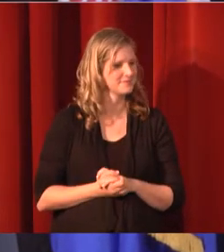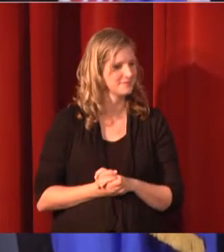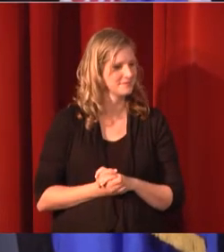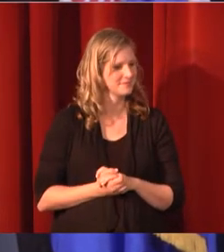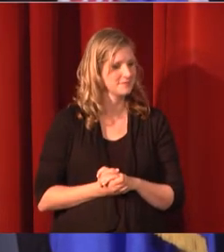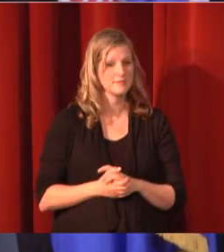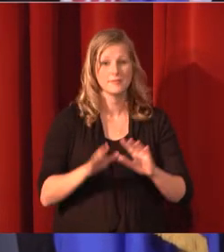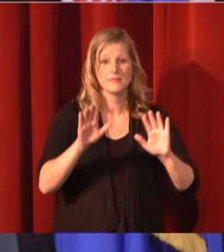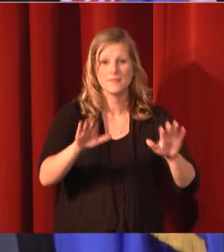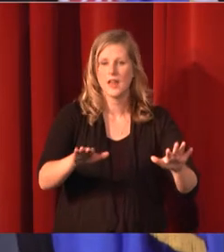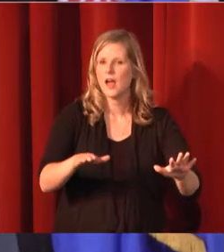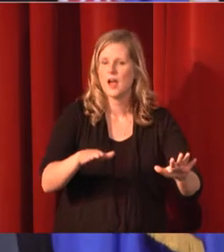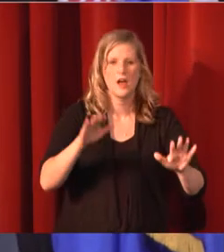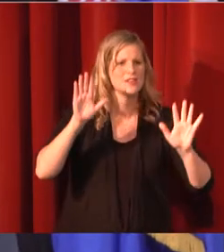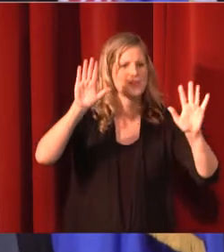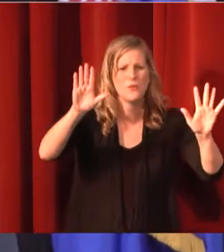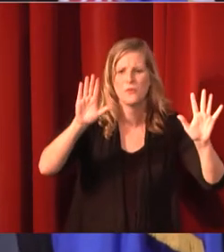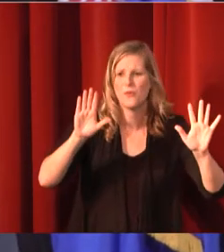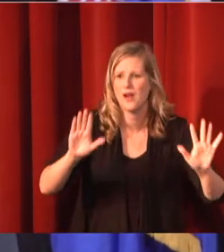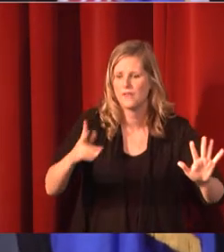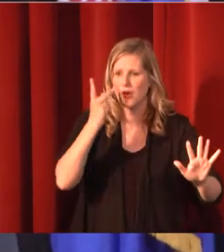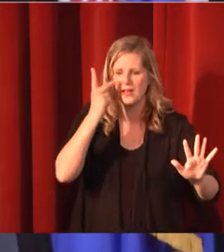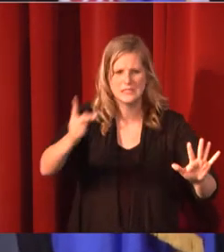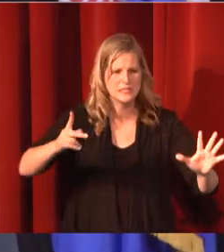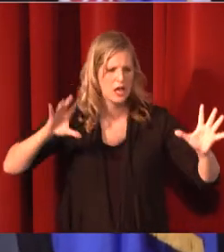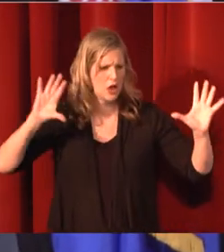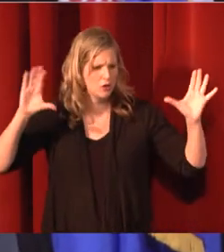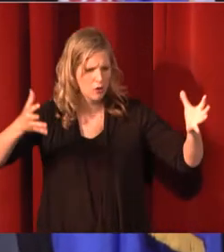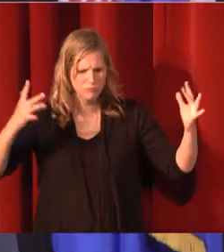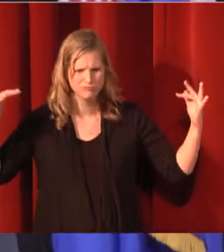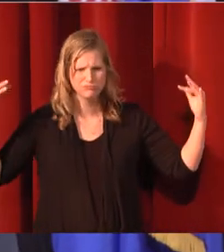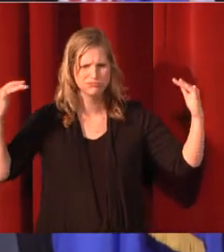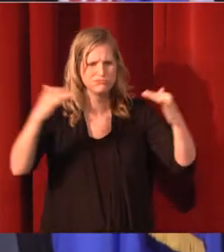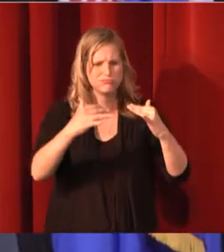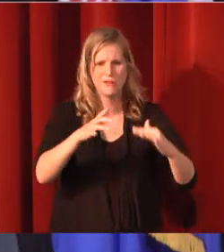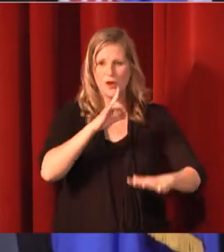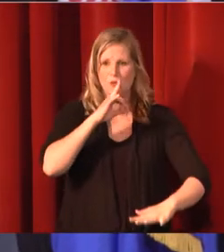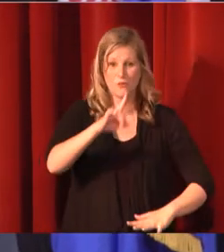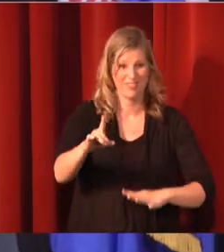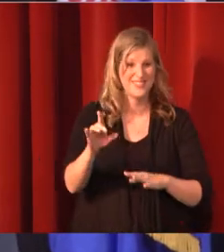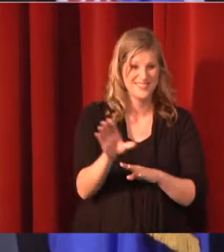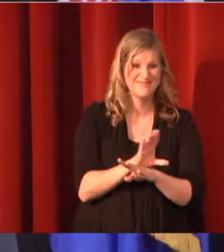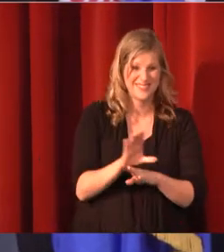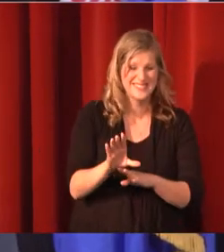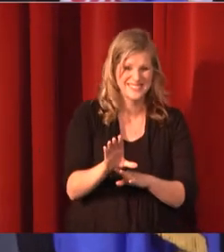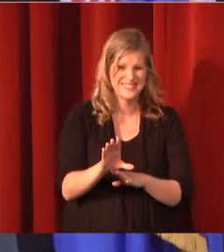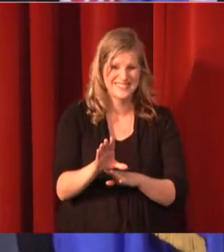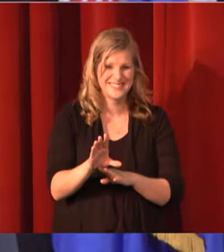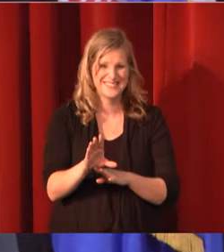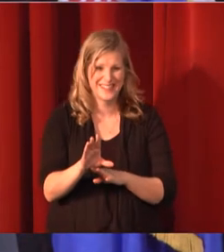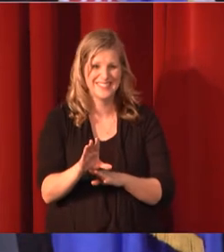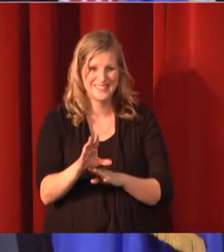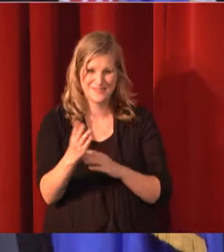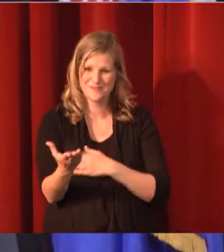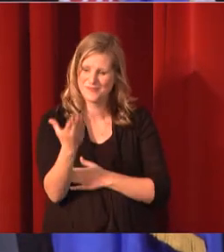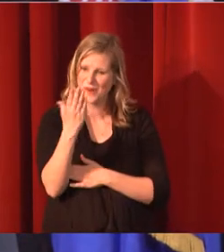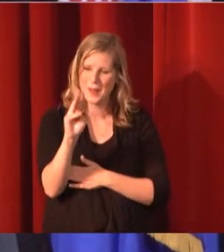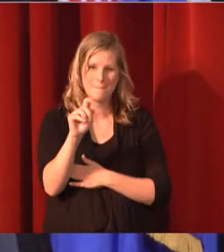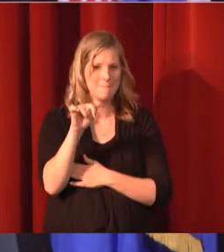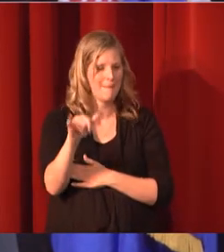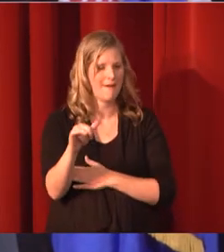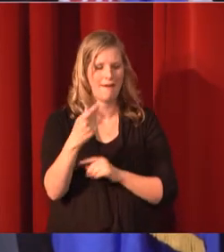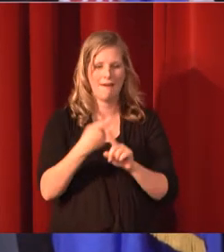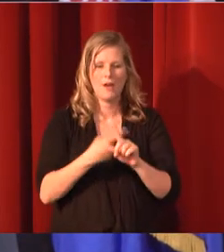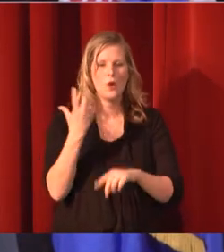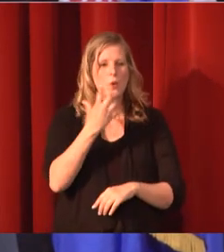it is wonderful to see such a group gathered on a really really busy May morning although I have to say